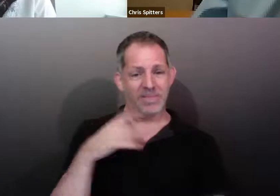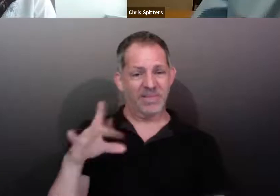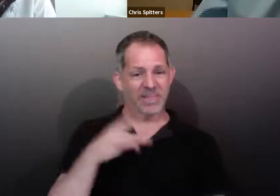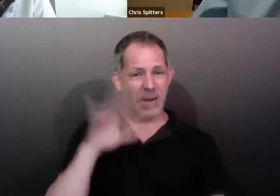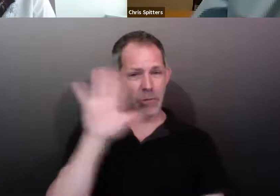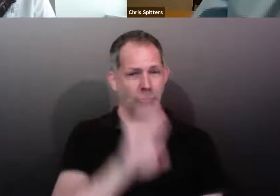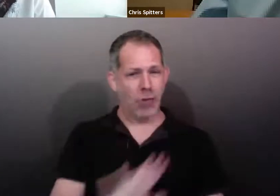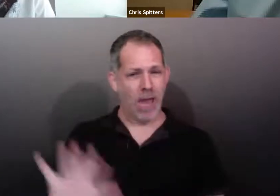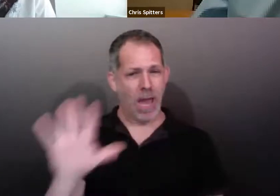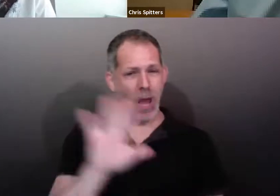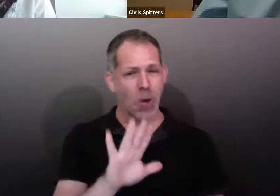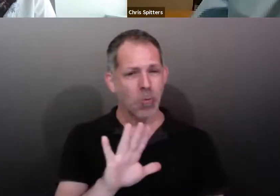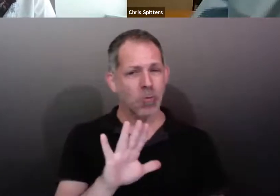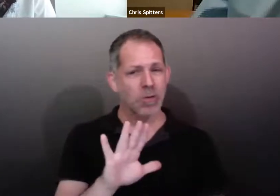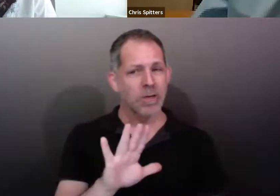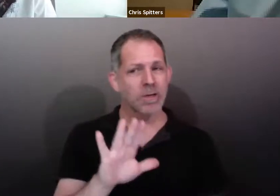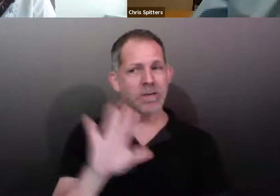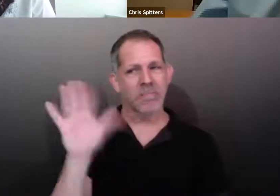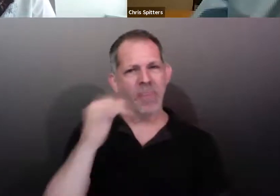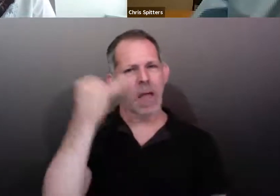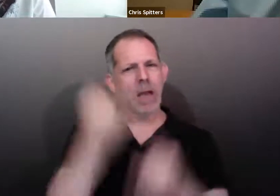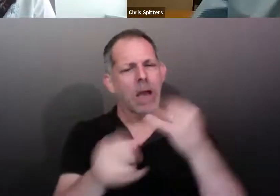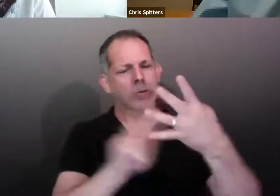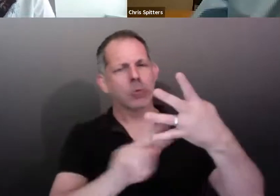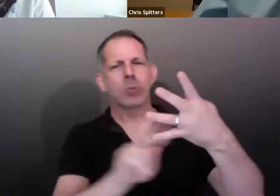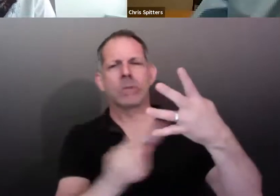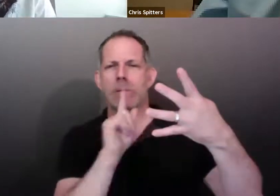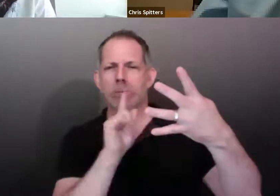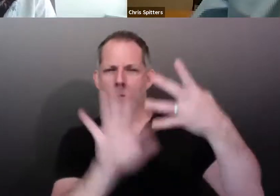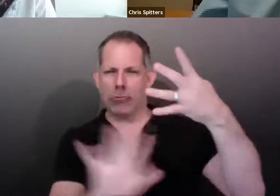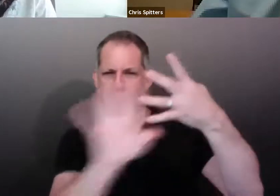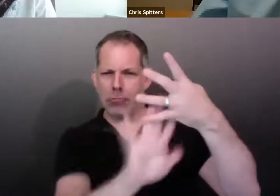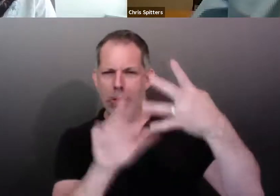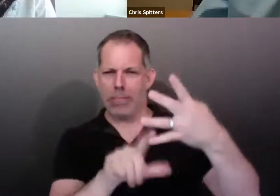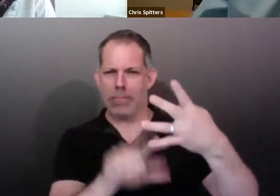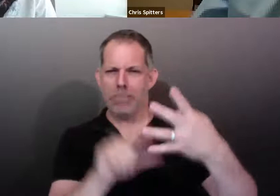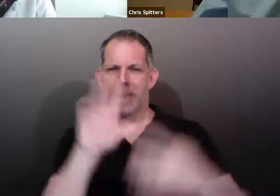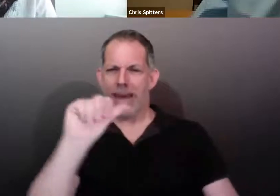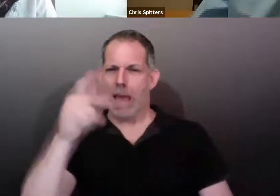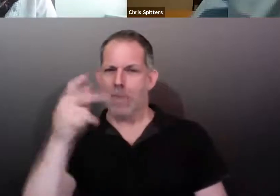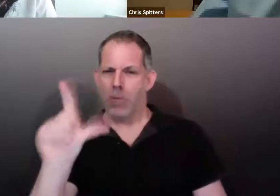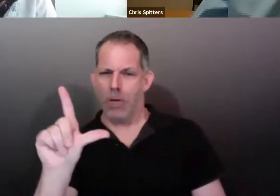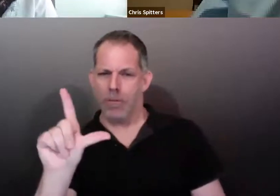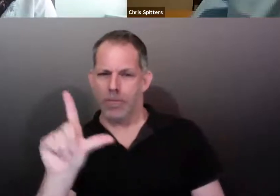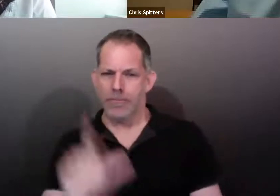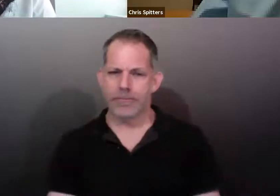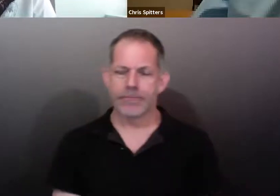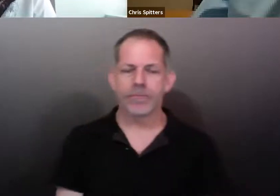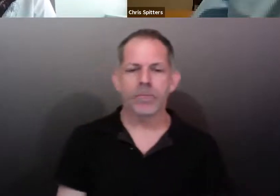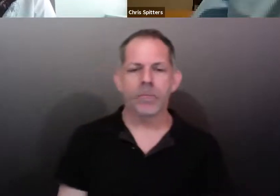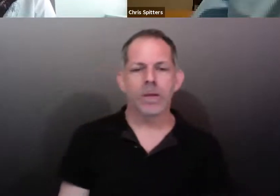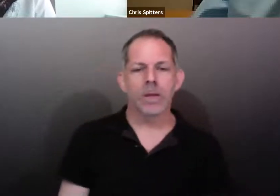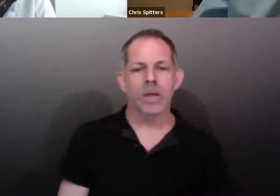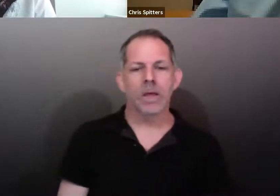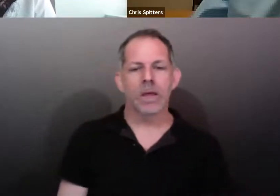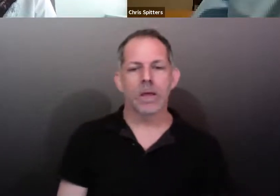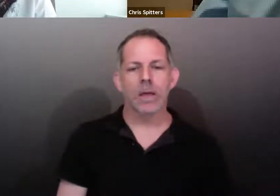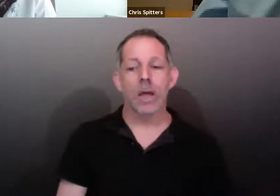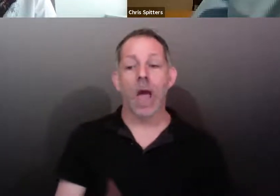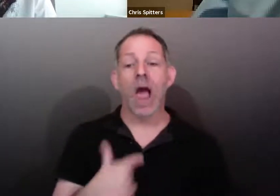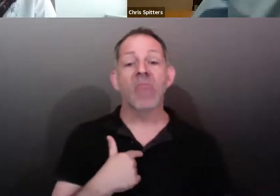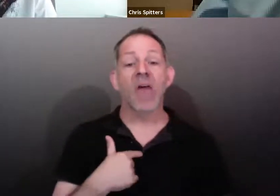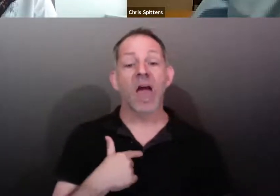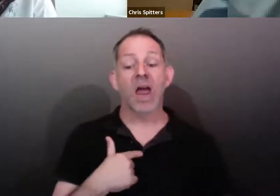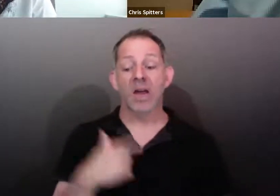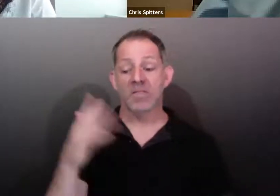feel sick after the exposure until about 4 days later. And I never had a fever. I had shaking